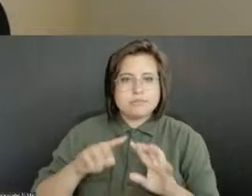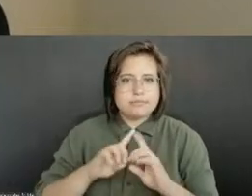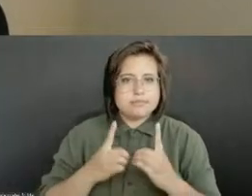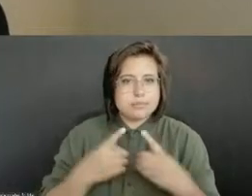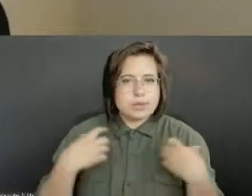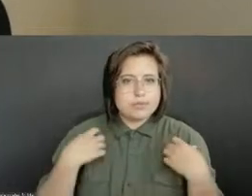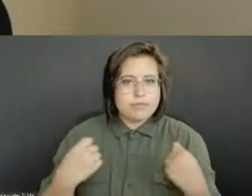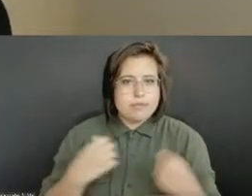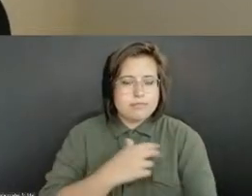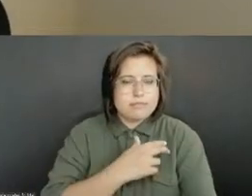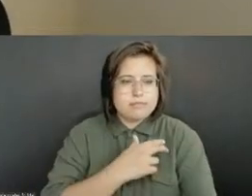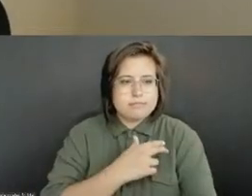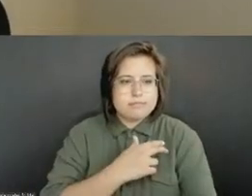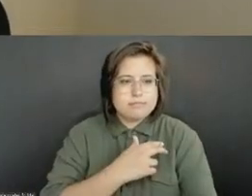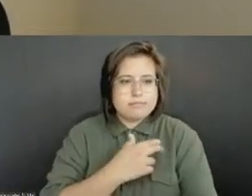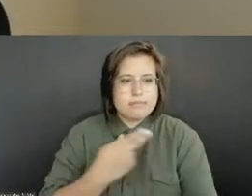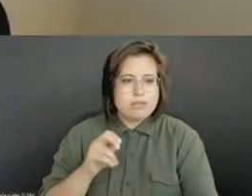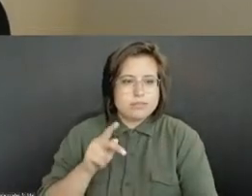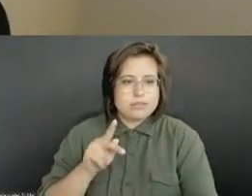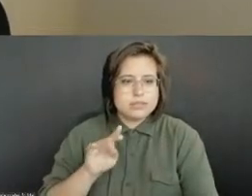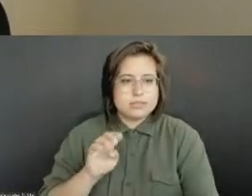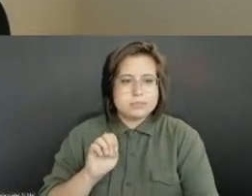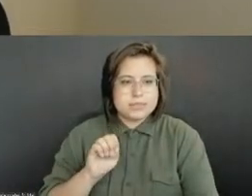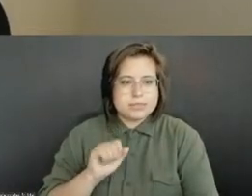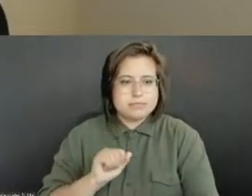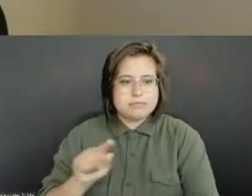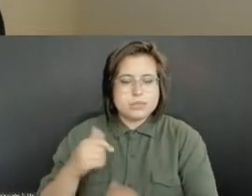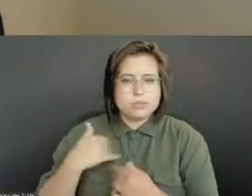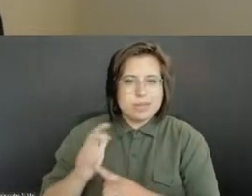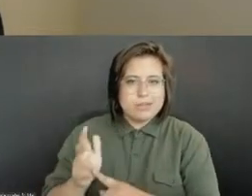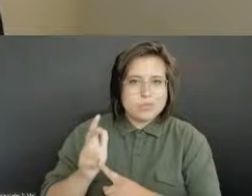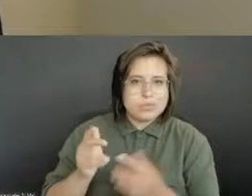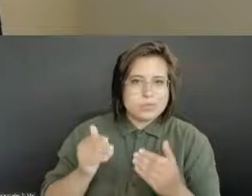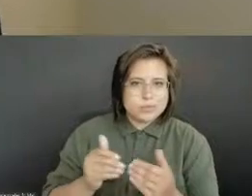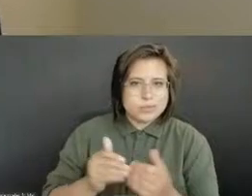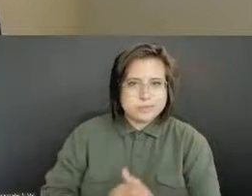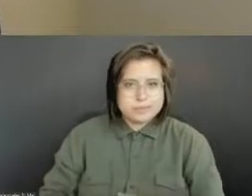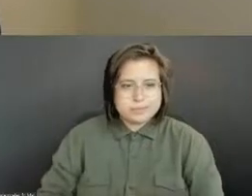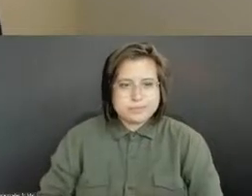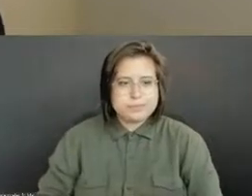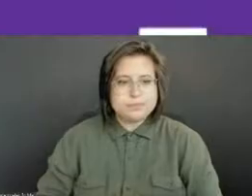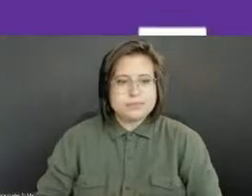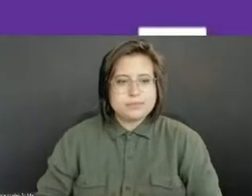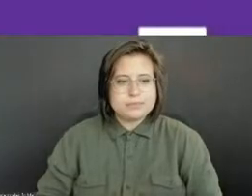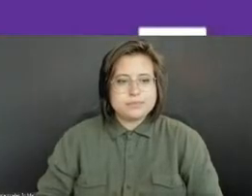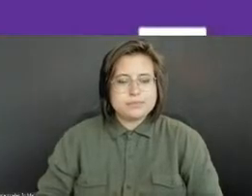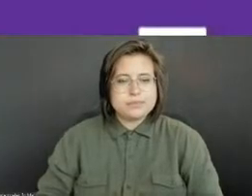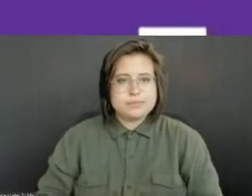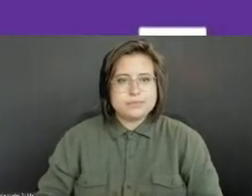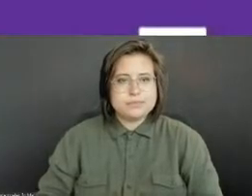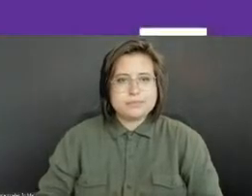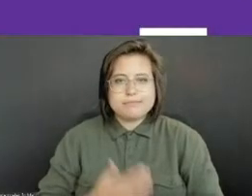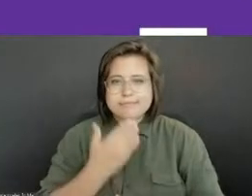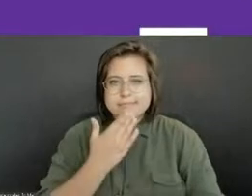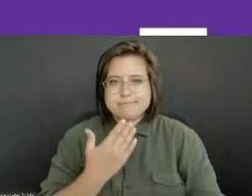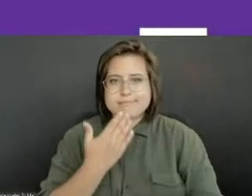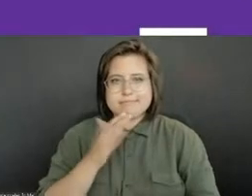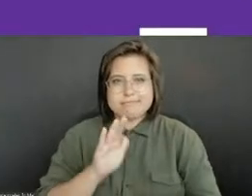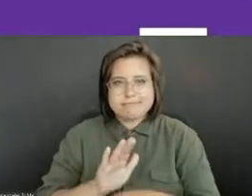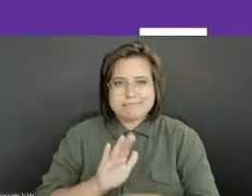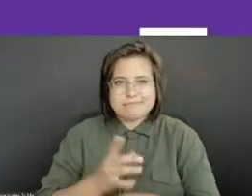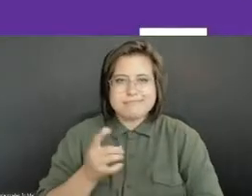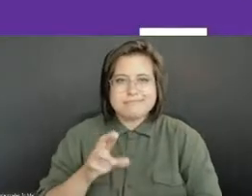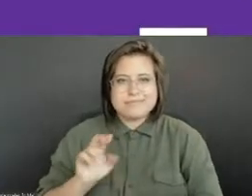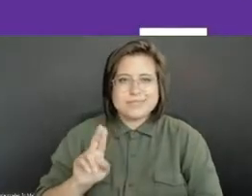Hospital System. Dr. Johnson, you have 3 minutes, and please proceed. Thank you. Good afternoon, Dr.